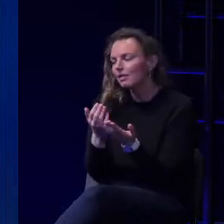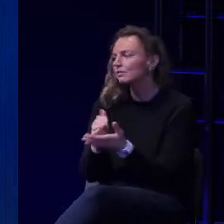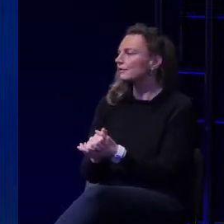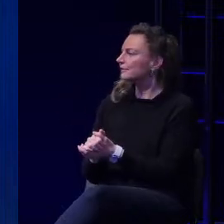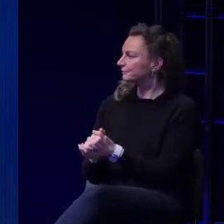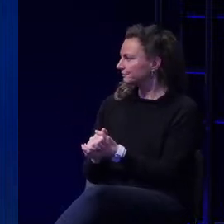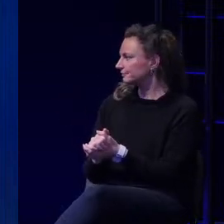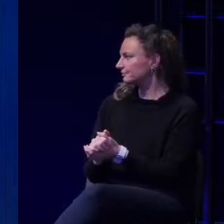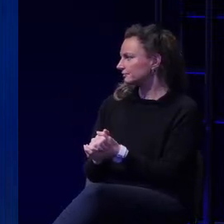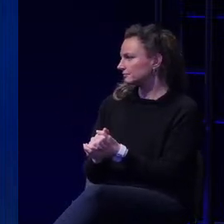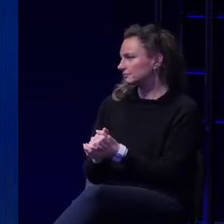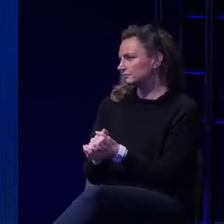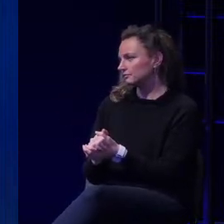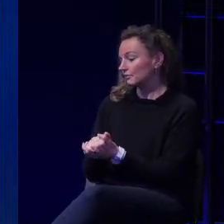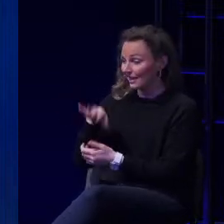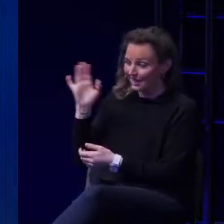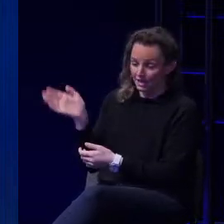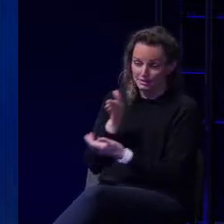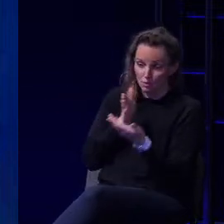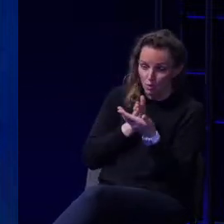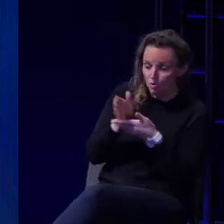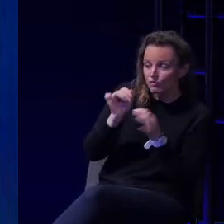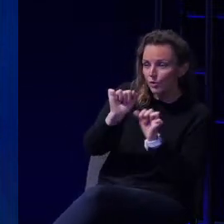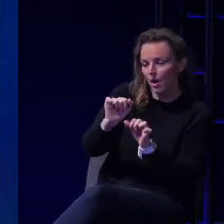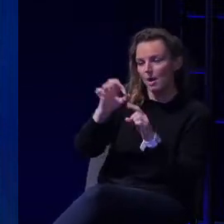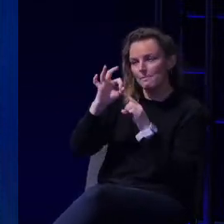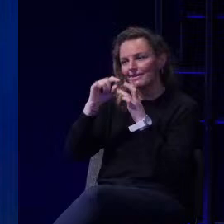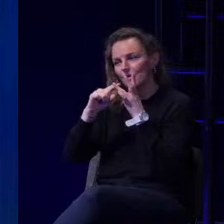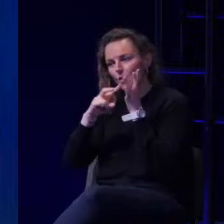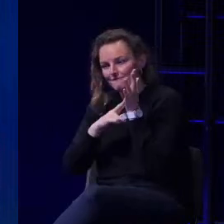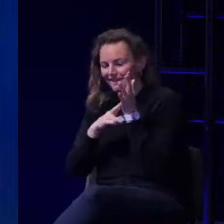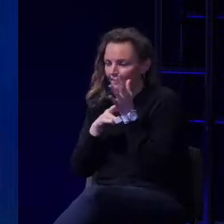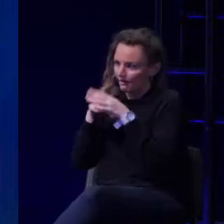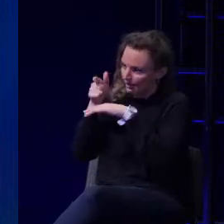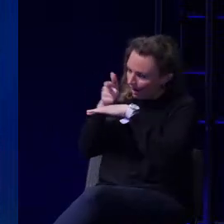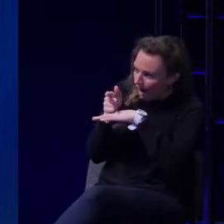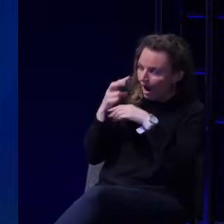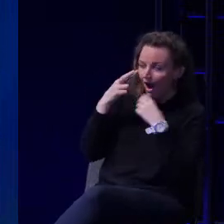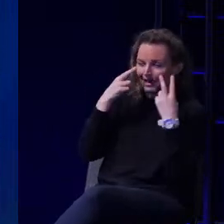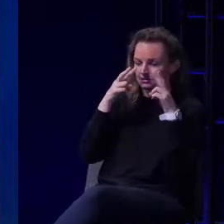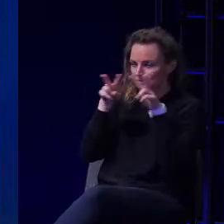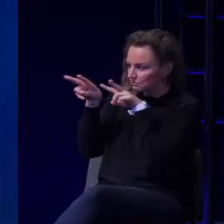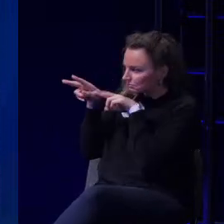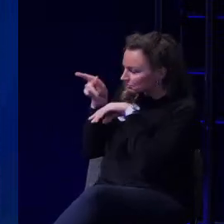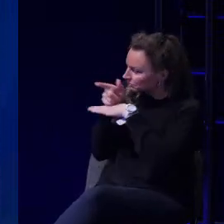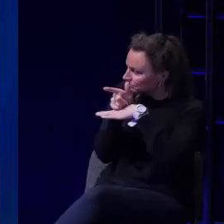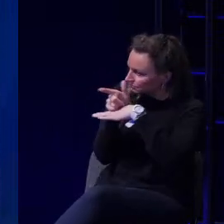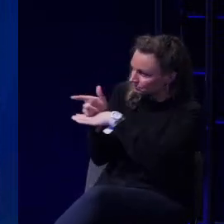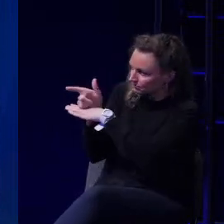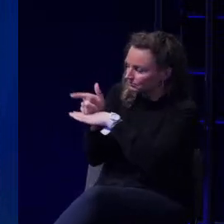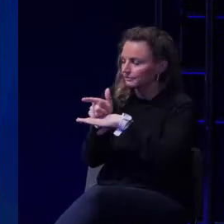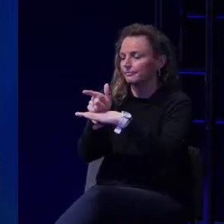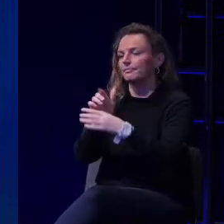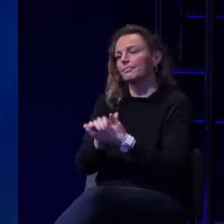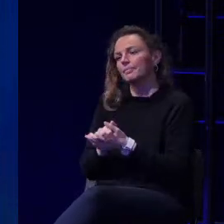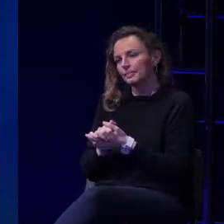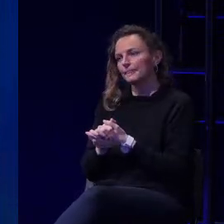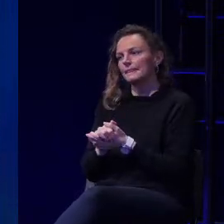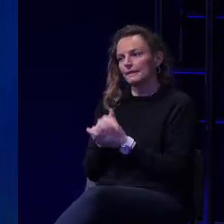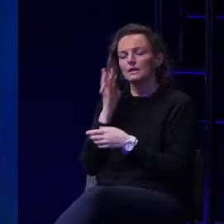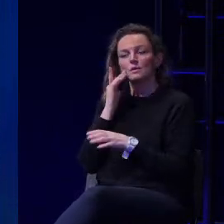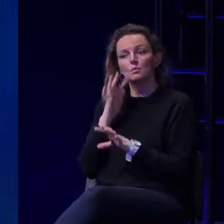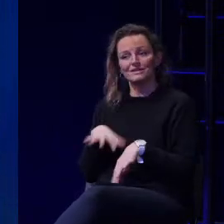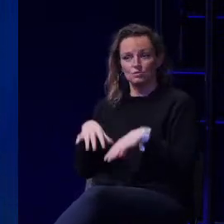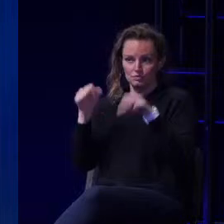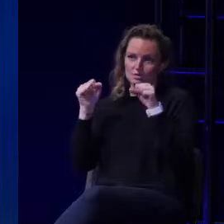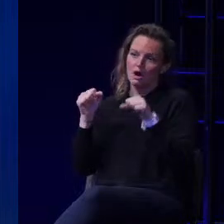here, it's all through her eyes. Yes. So staying close to. Yeah, and I was saying before, they tell you when you start Handmaids, if